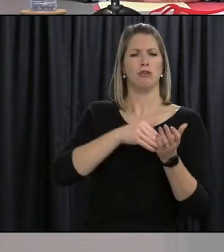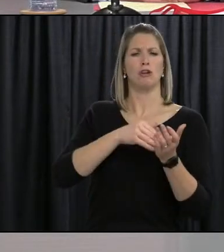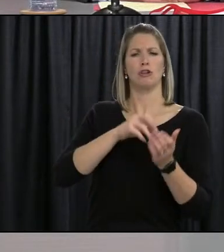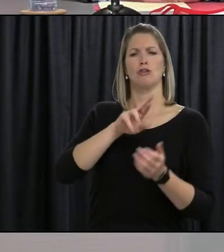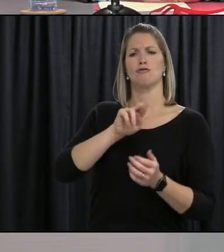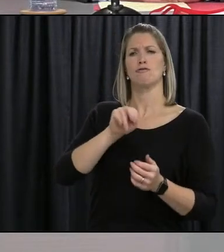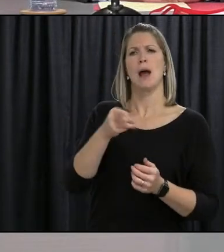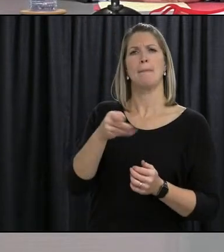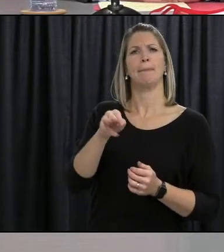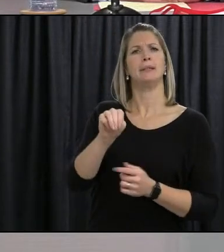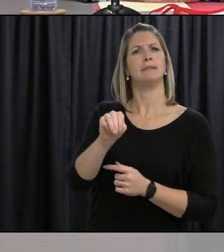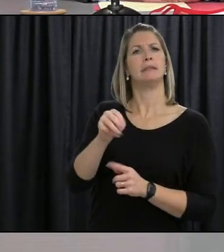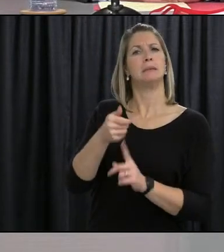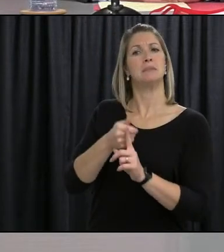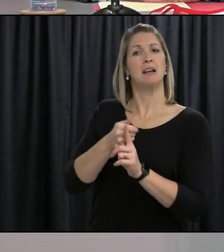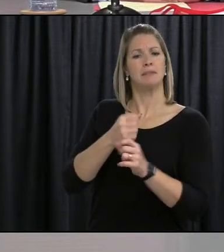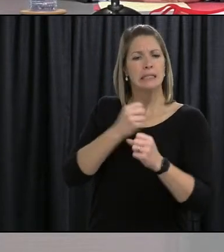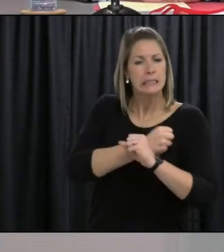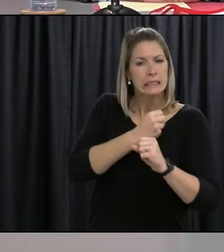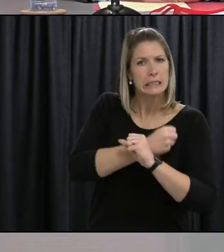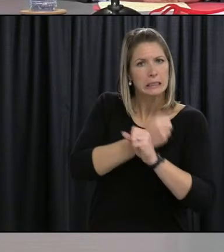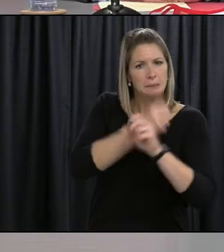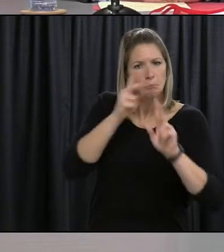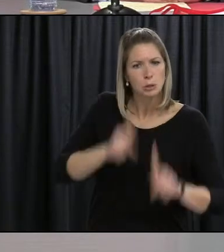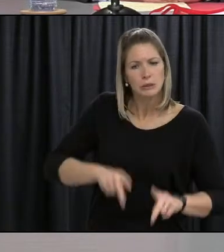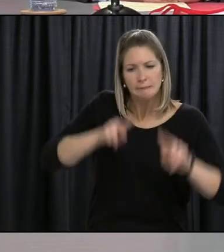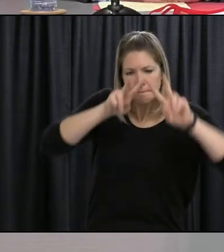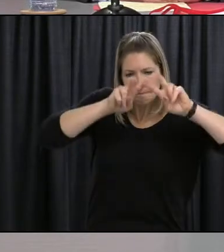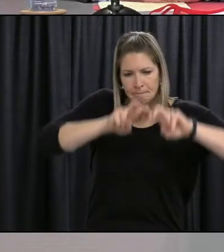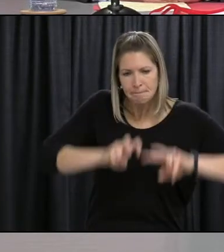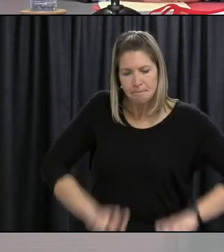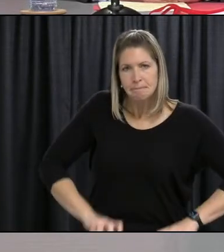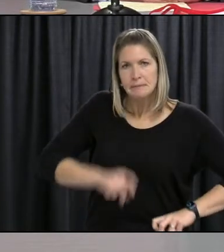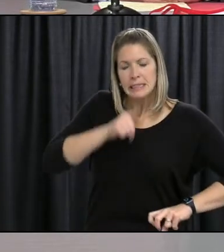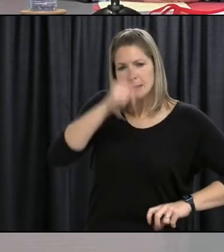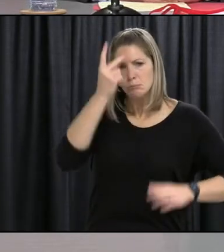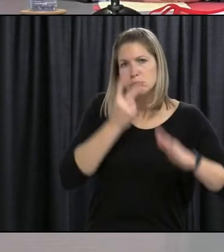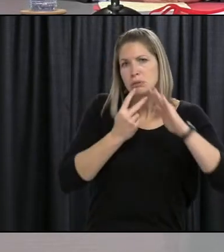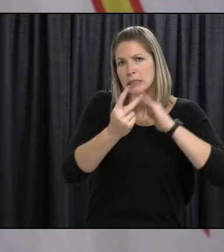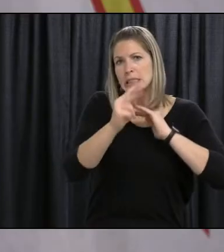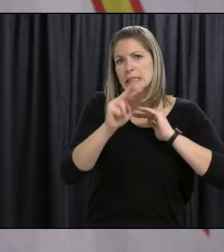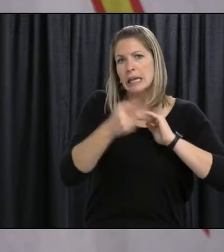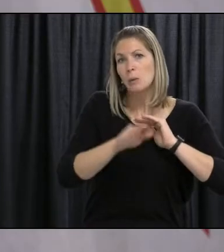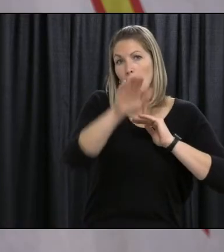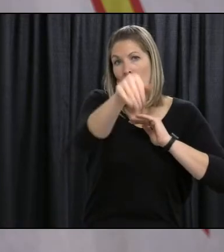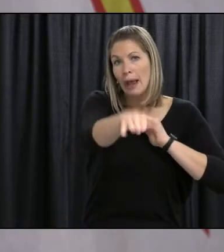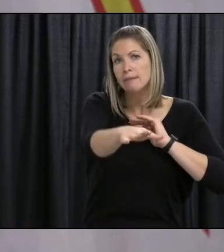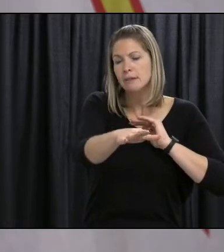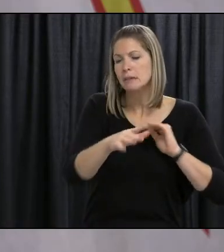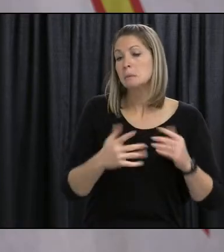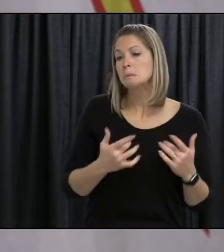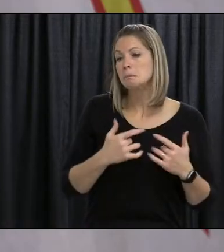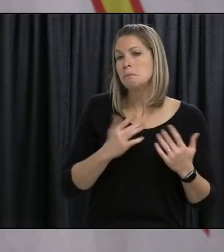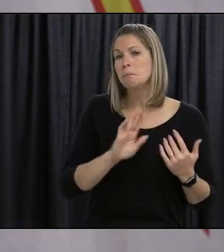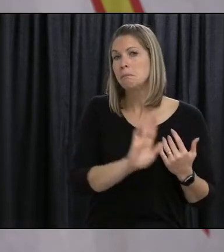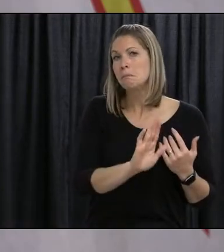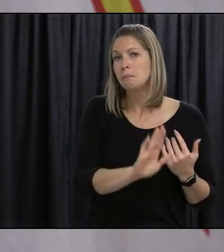projections, just wondering what our timeline is like for a second wave. So we have to remember